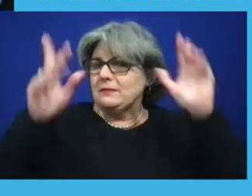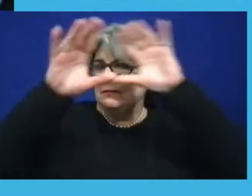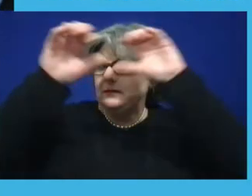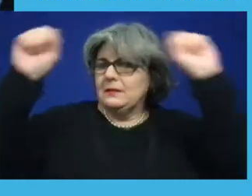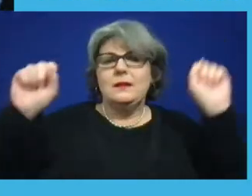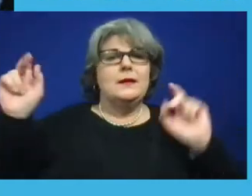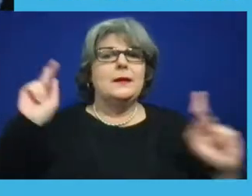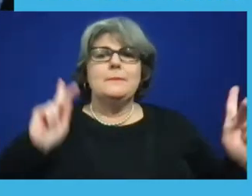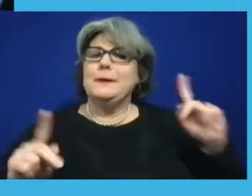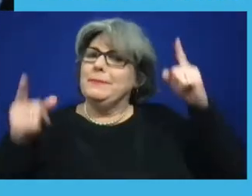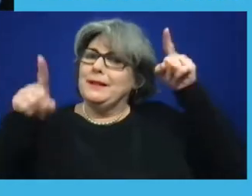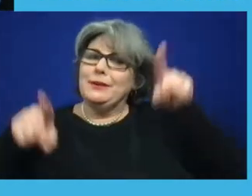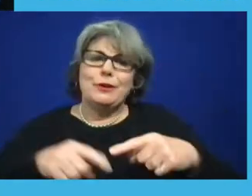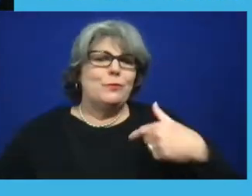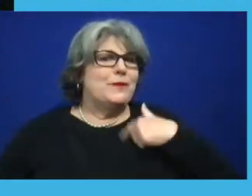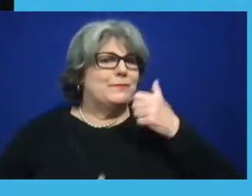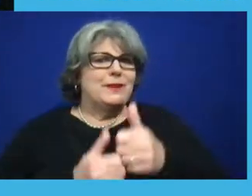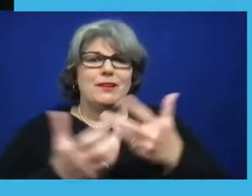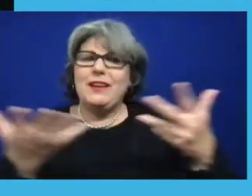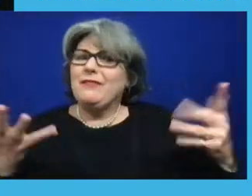back when I was first running for office,